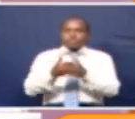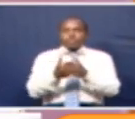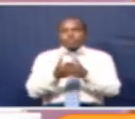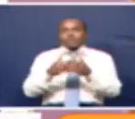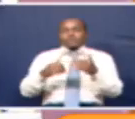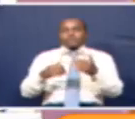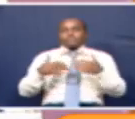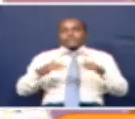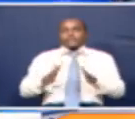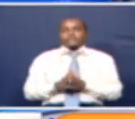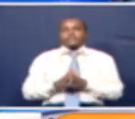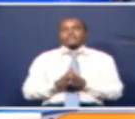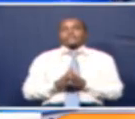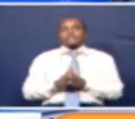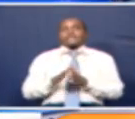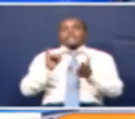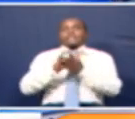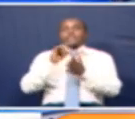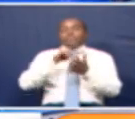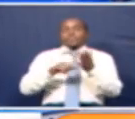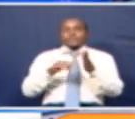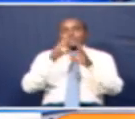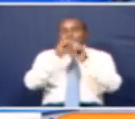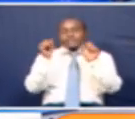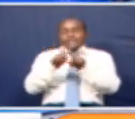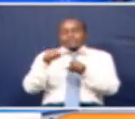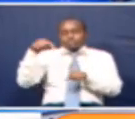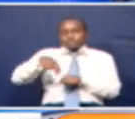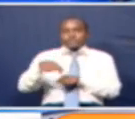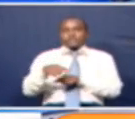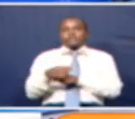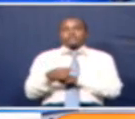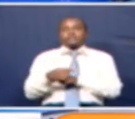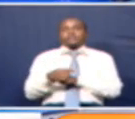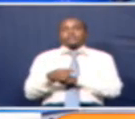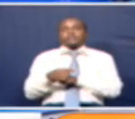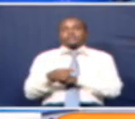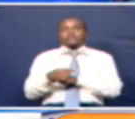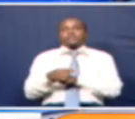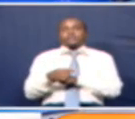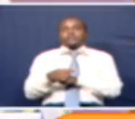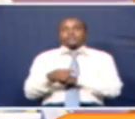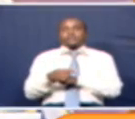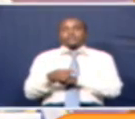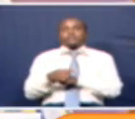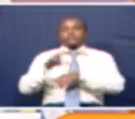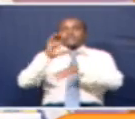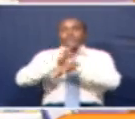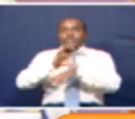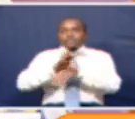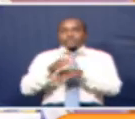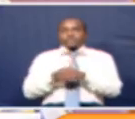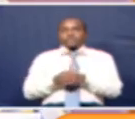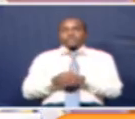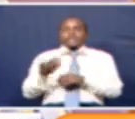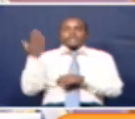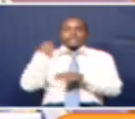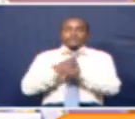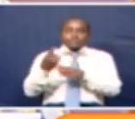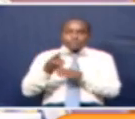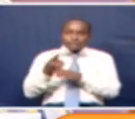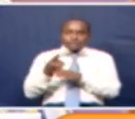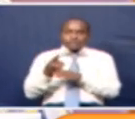political divide. That is what the president, even today, in your news, even today in church, last week